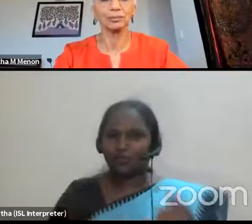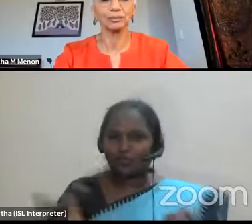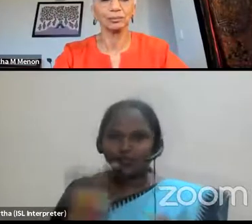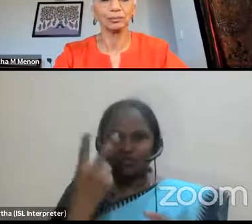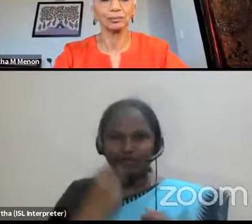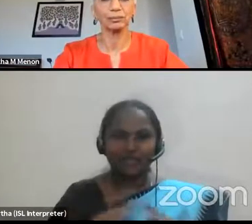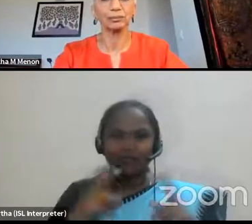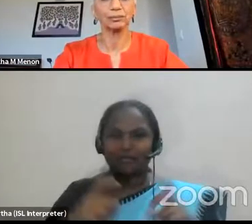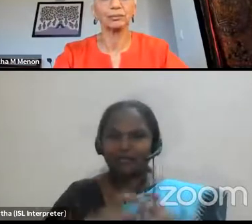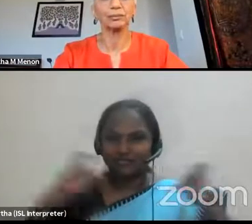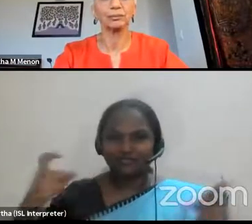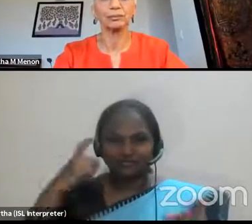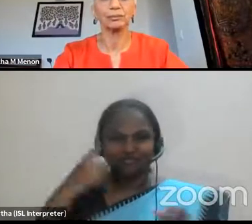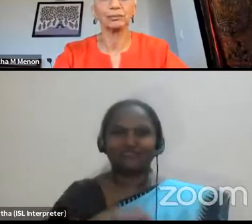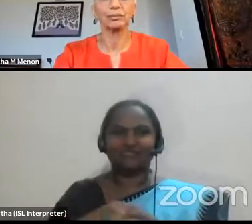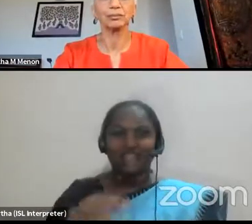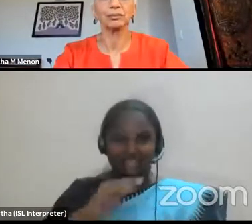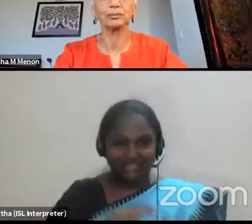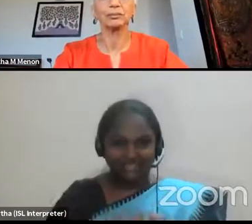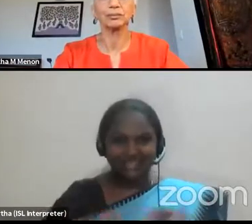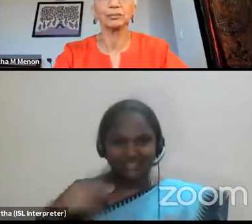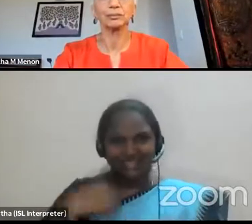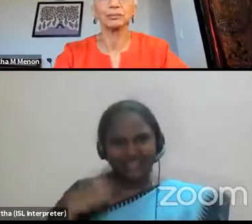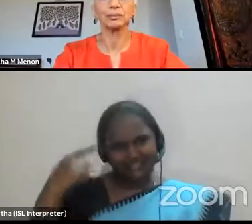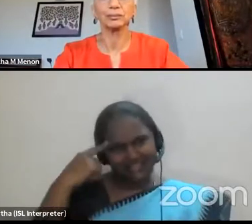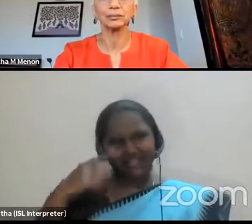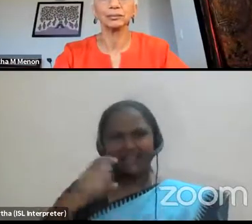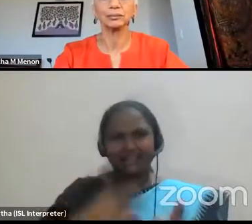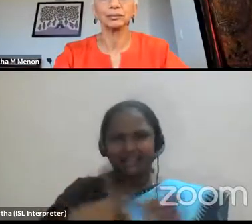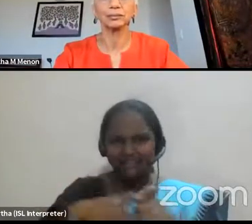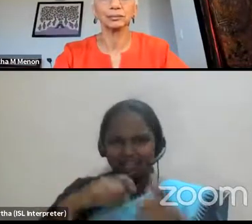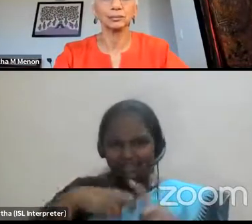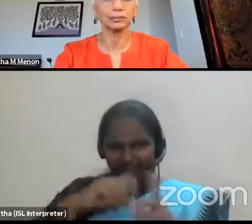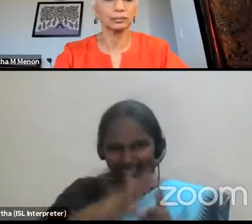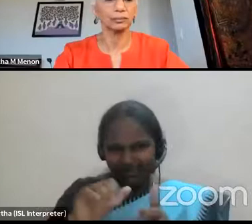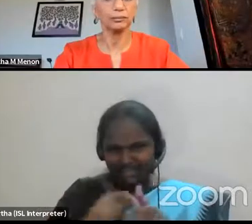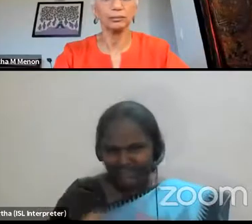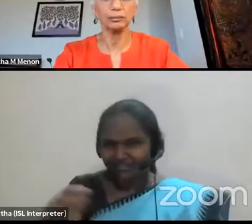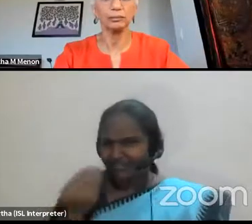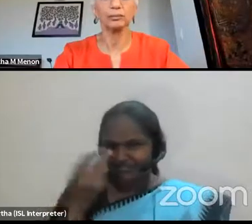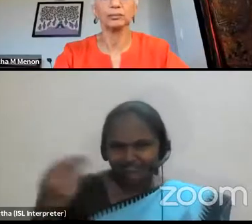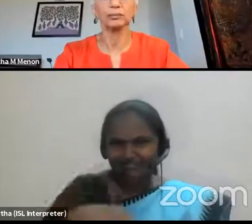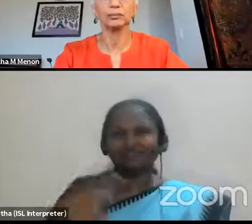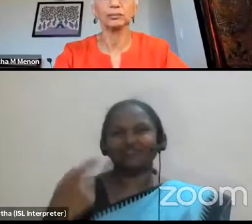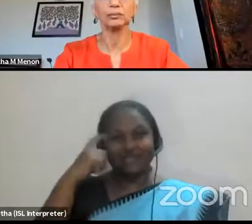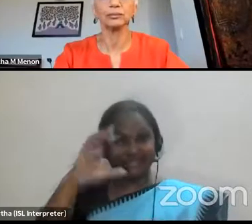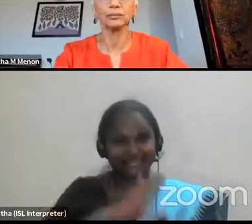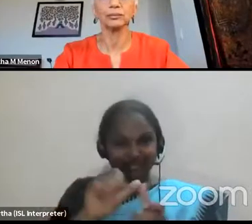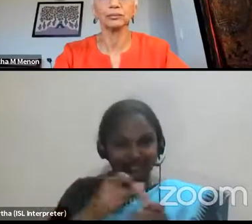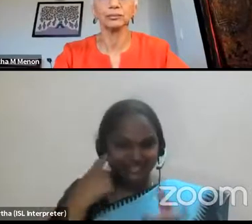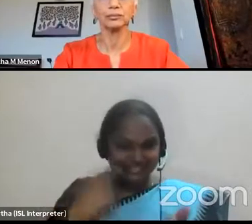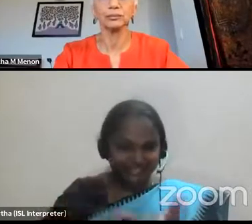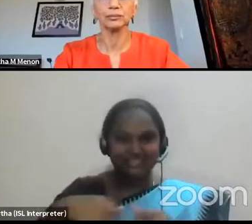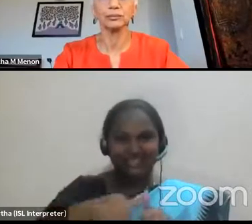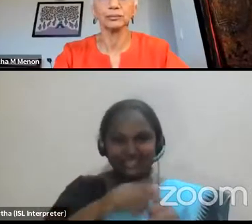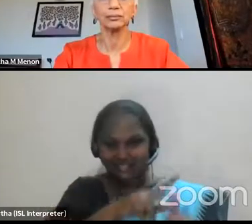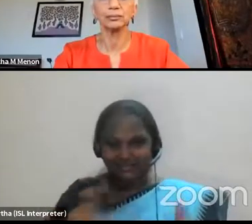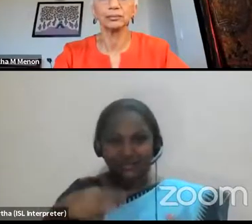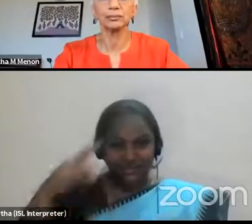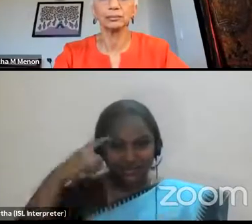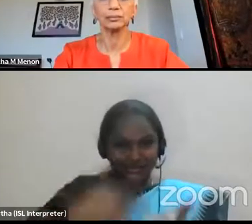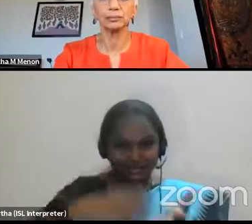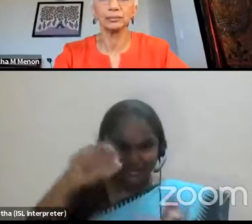a massively rich experiences. I think, Rekha, you're not just the chairperson of Accenture, but in that